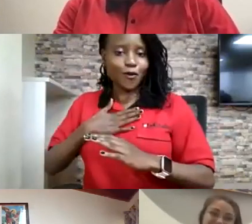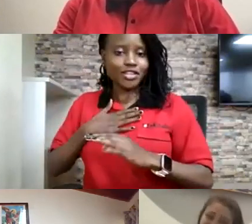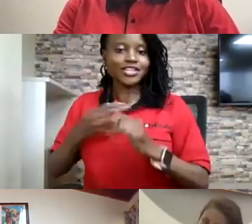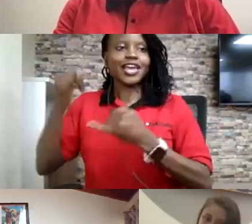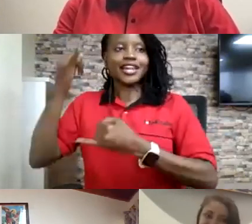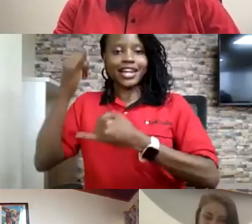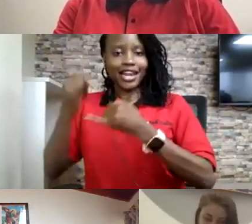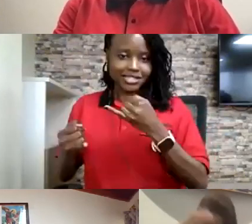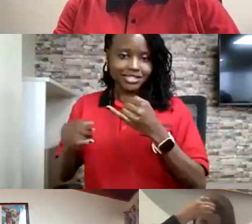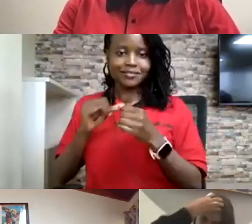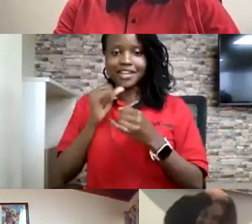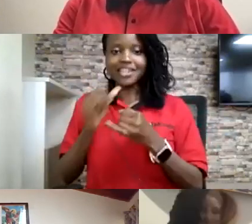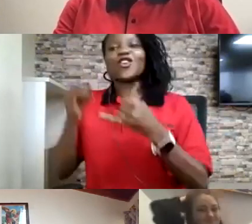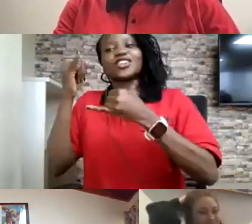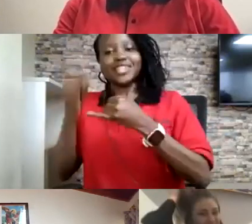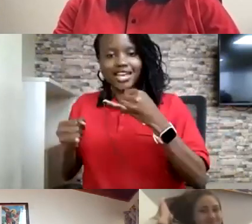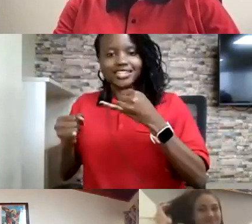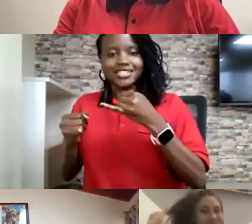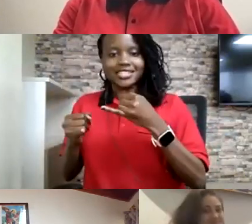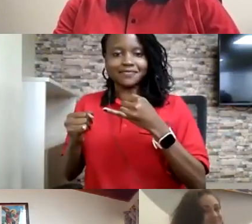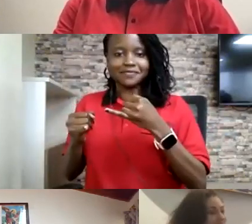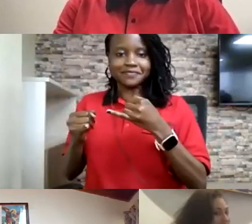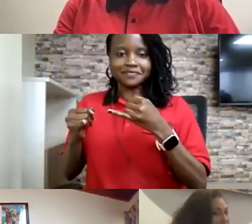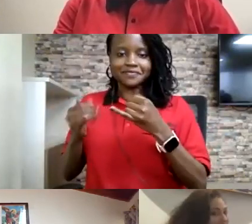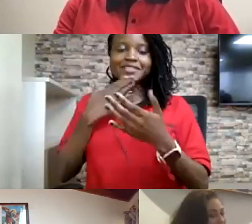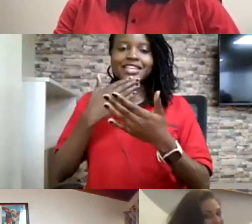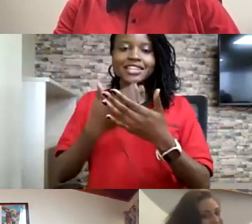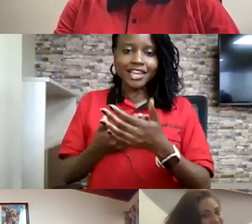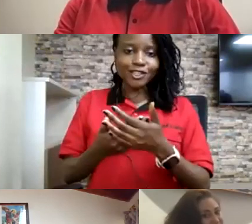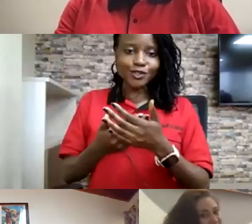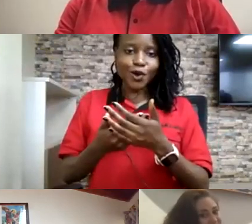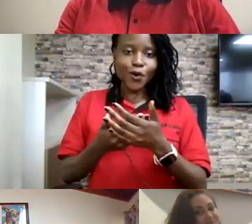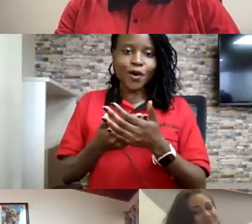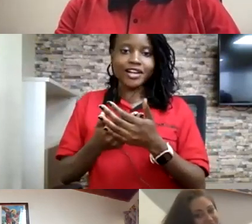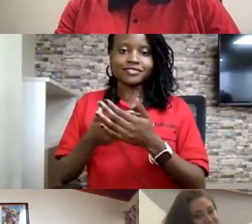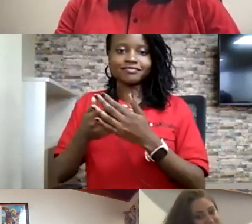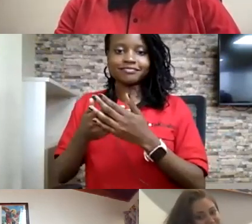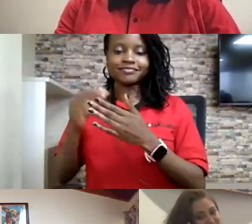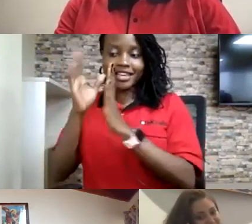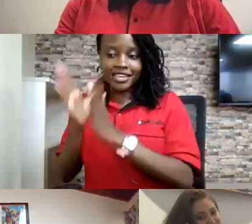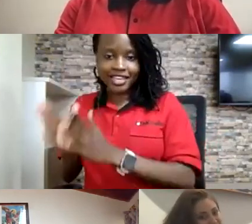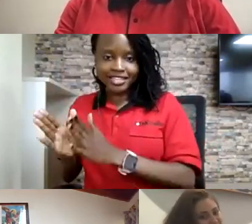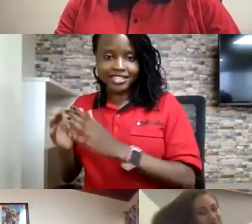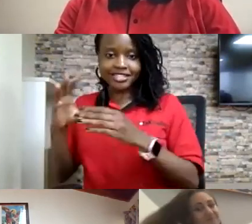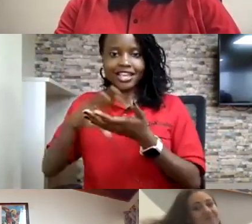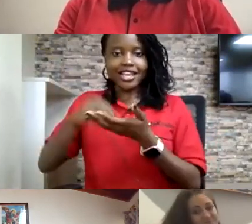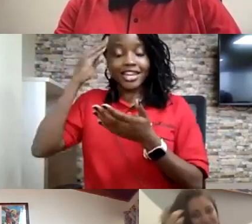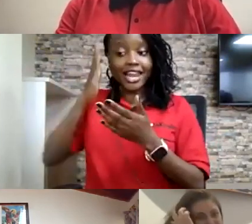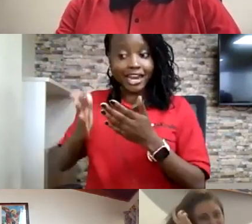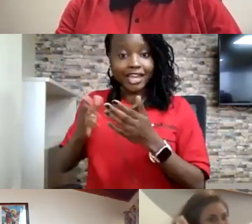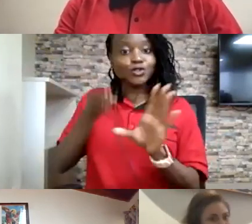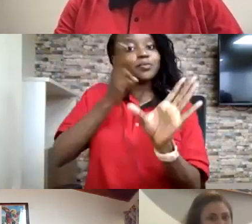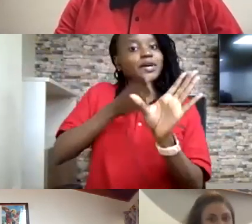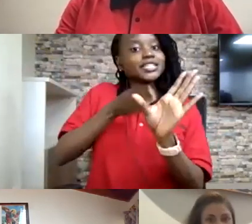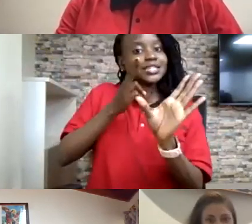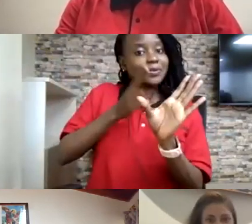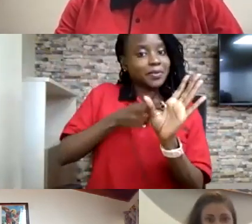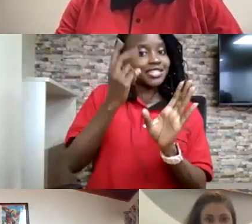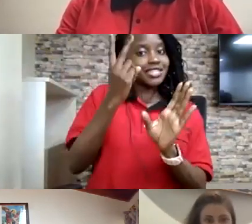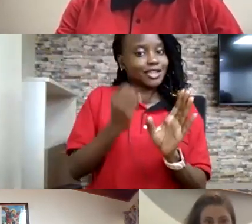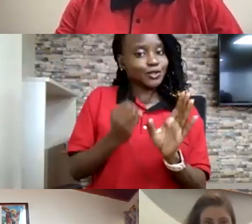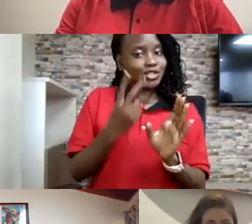alumni, thank you very much for being part of this beautiful journey. And last, but not last actually, we want to also